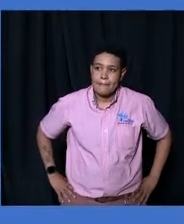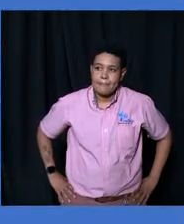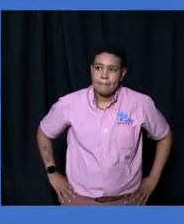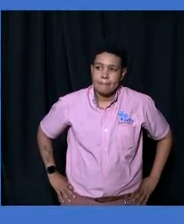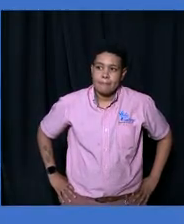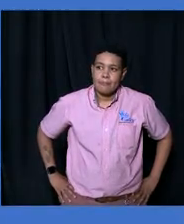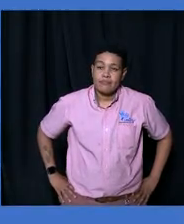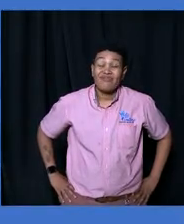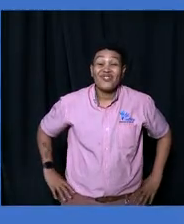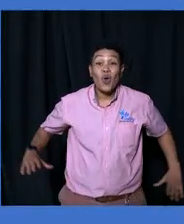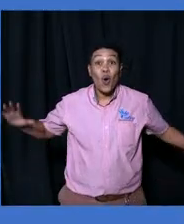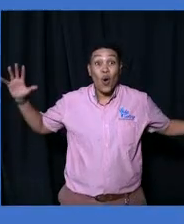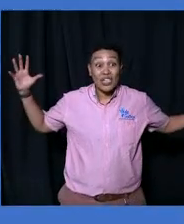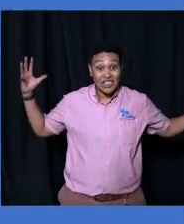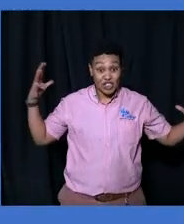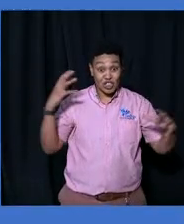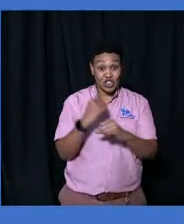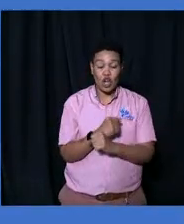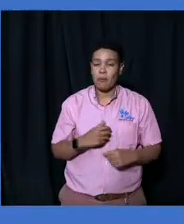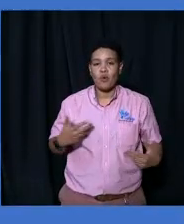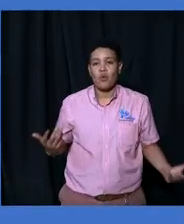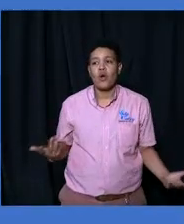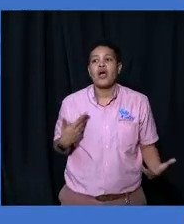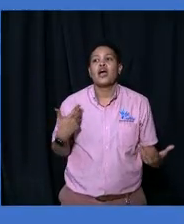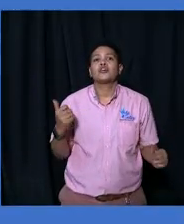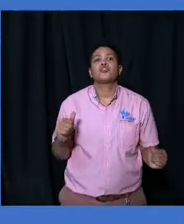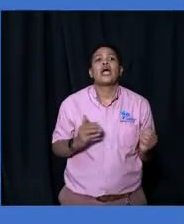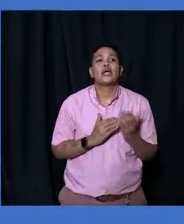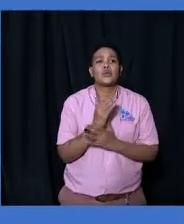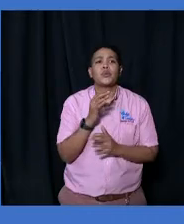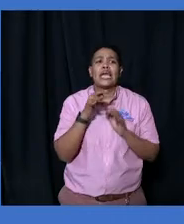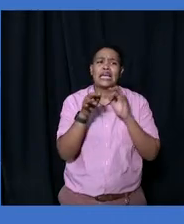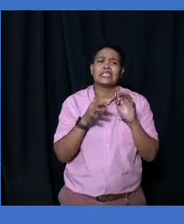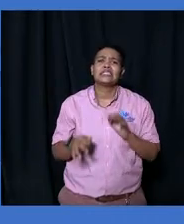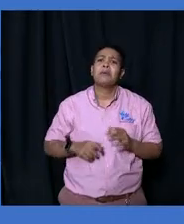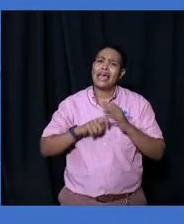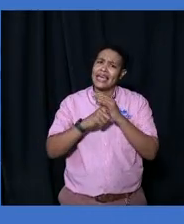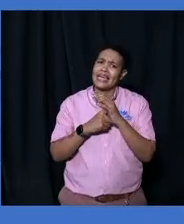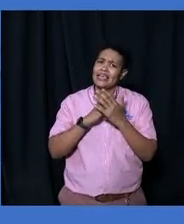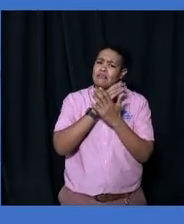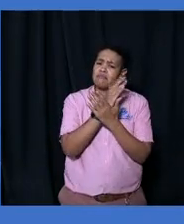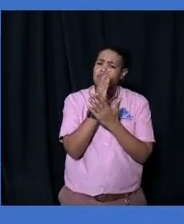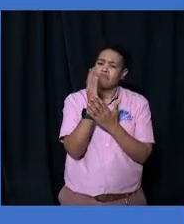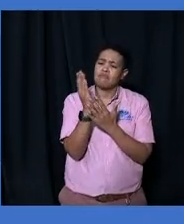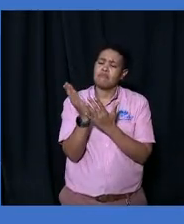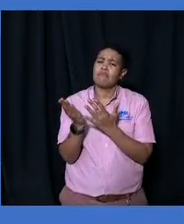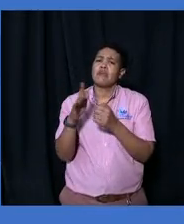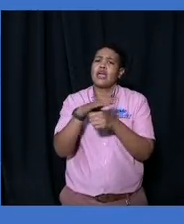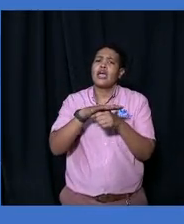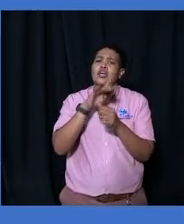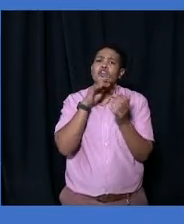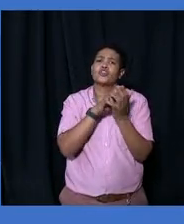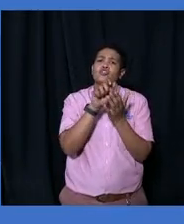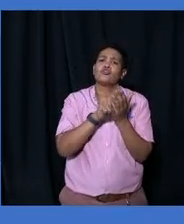So in a nutshell, I try to take you through the key areas of the draft emissions policy